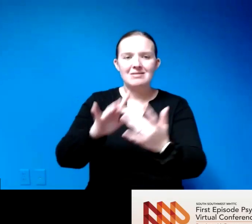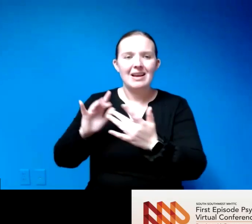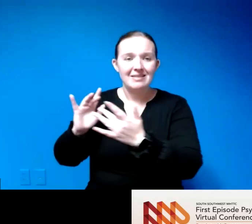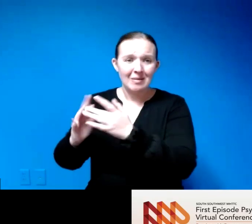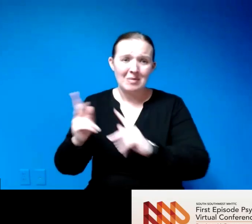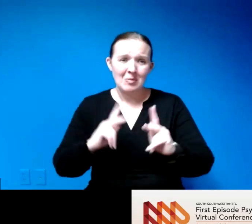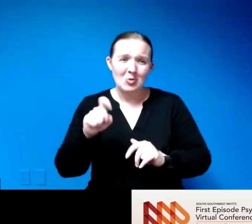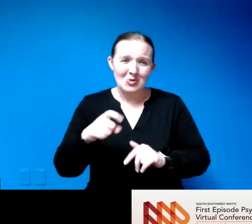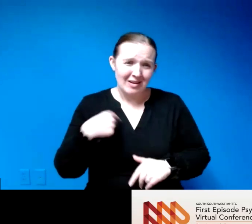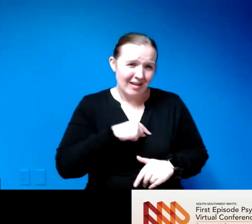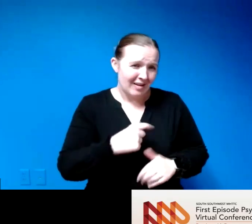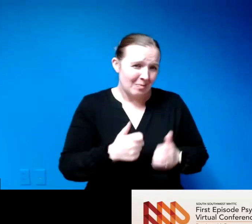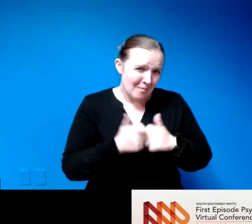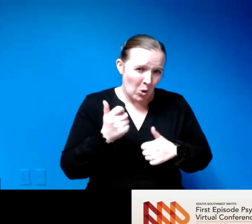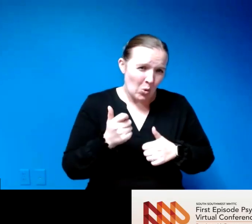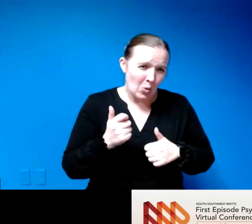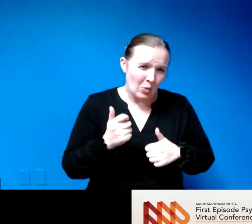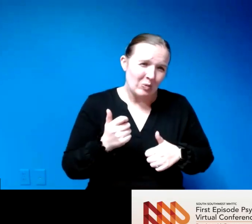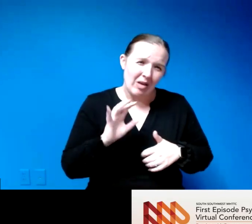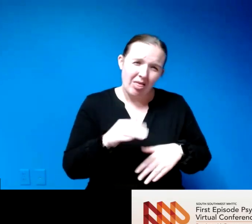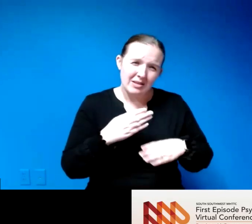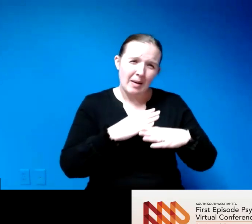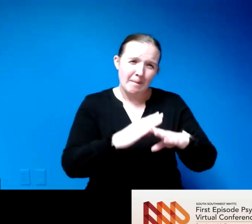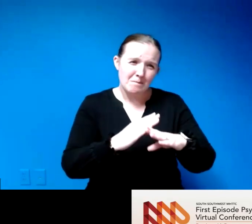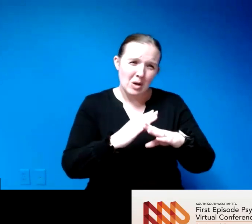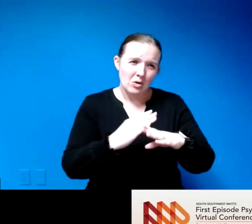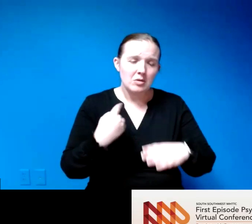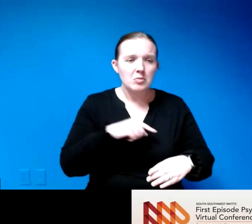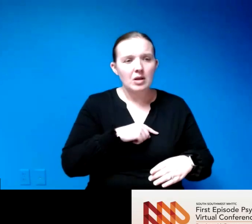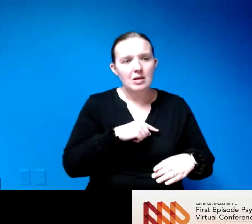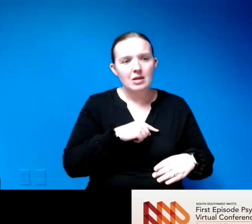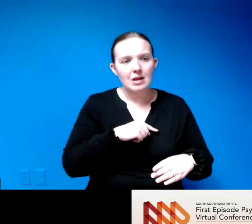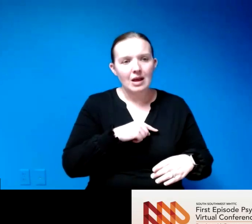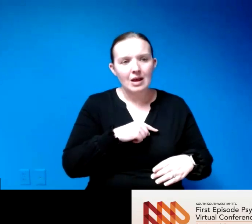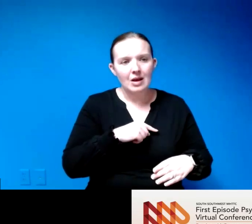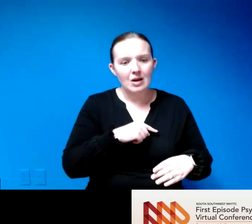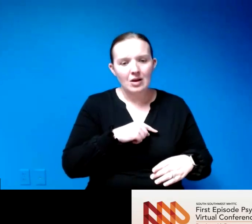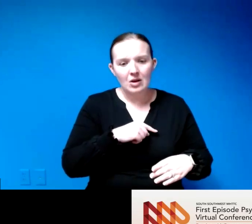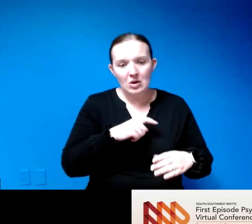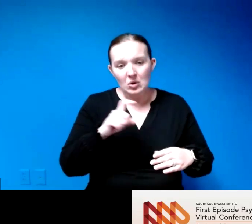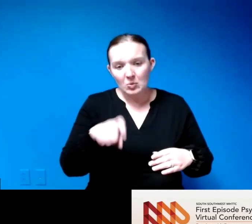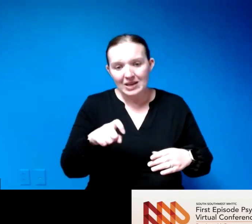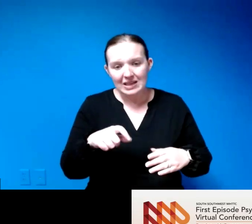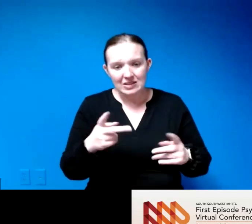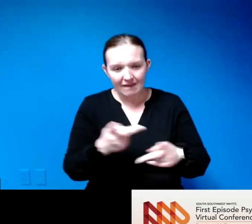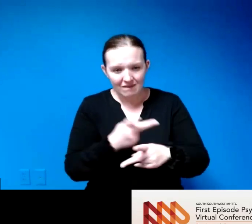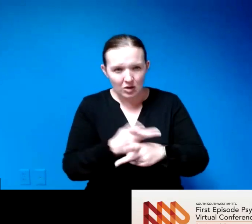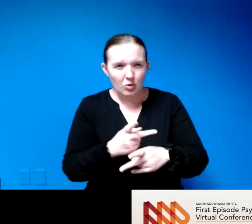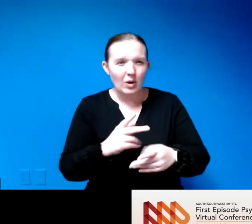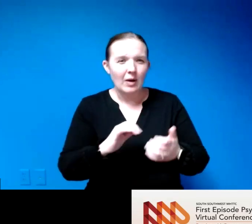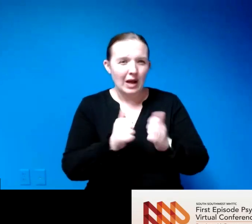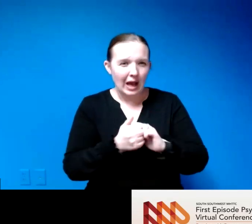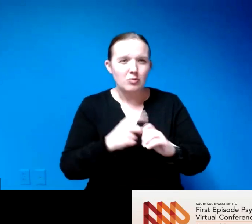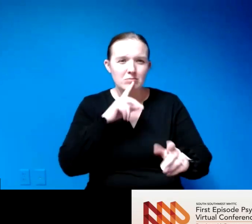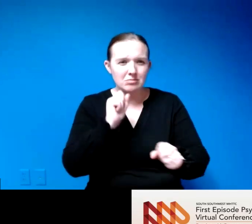most is a barrier that I see within our system, within the people, that we need to overcome. And that is